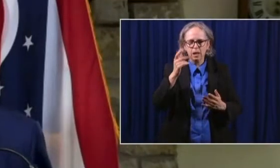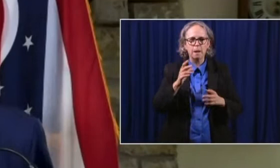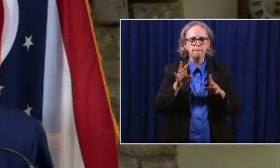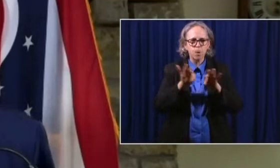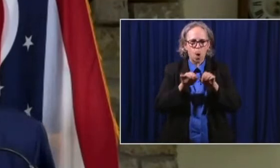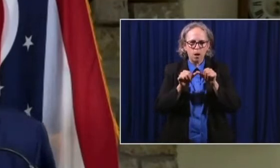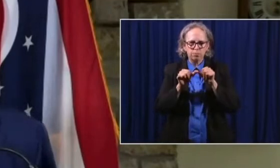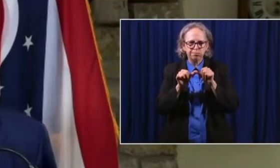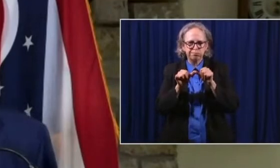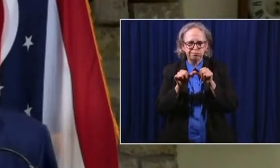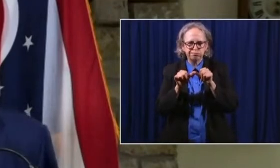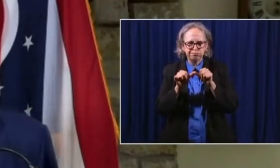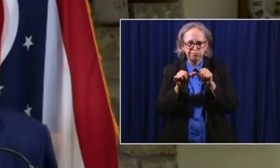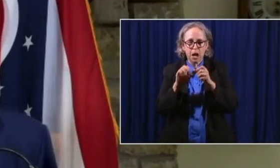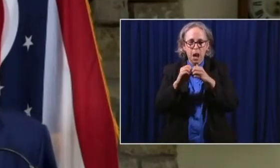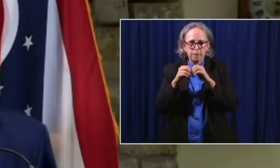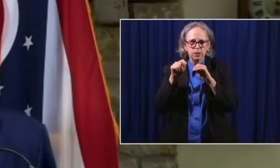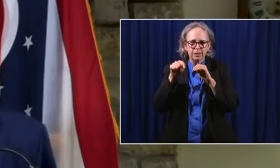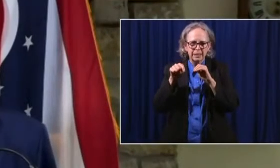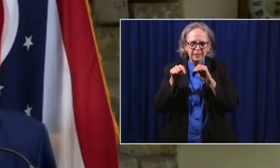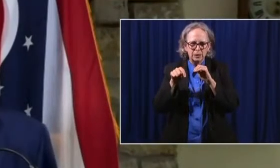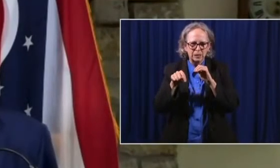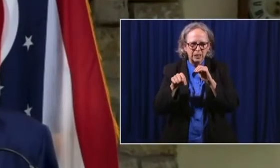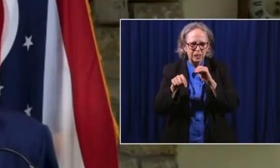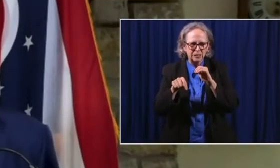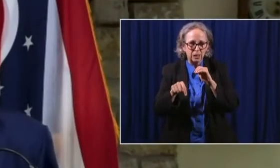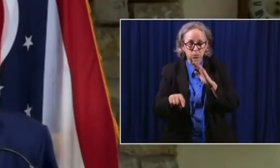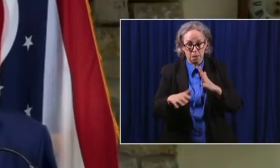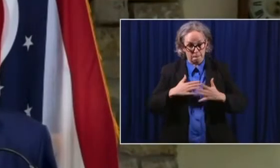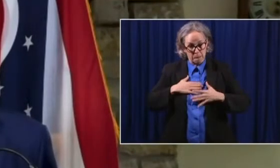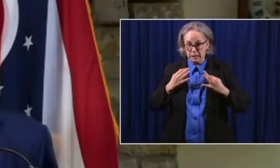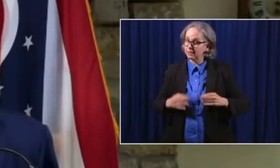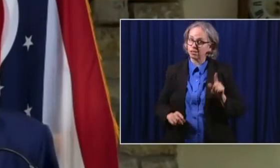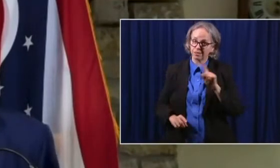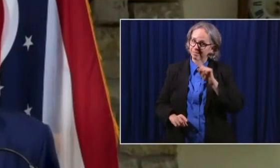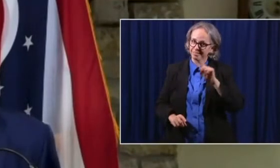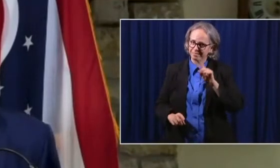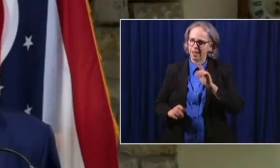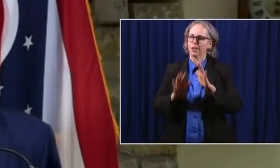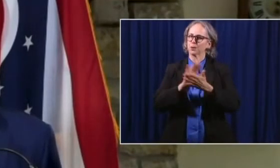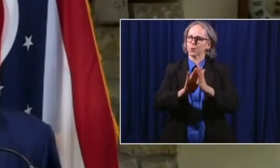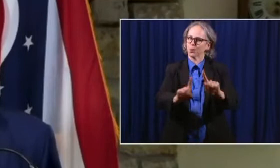ultimately that decision is up to the local community.